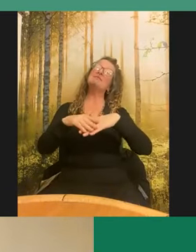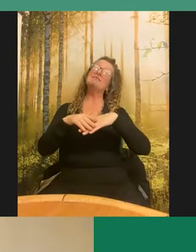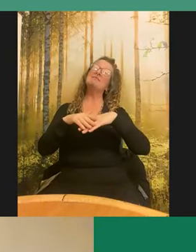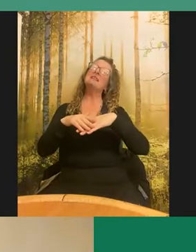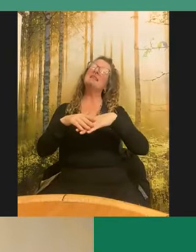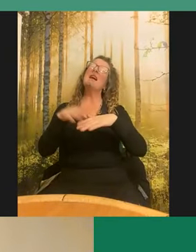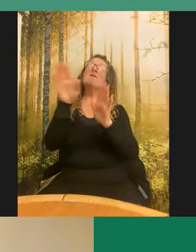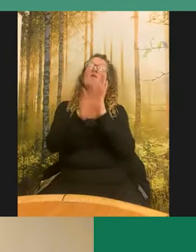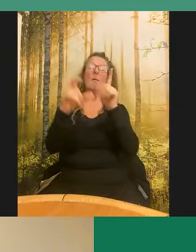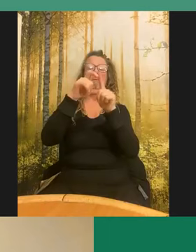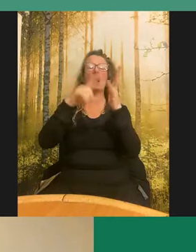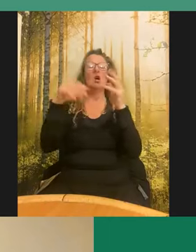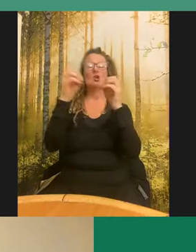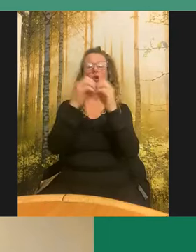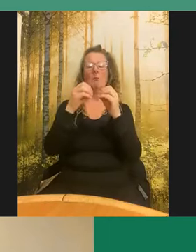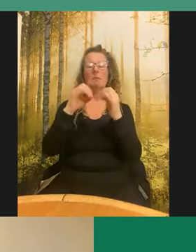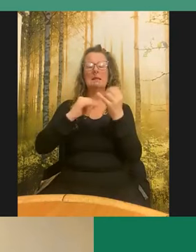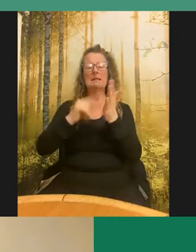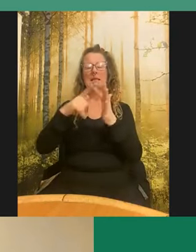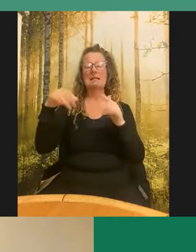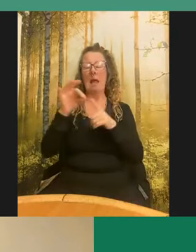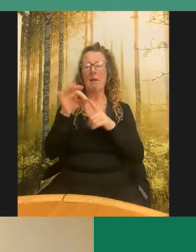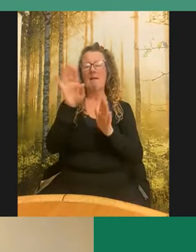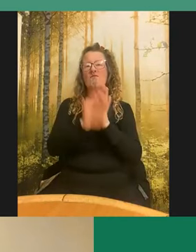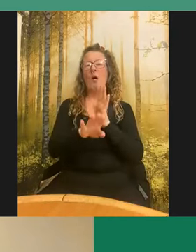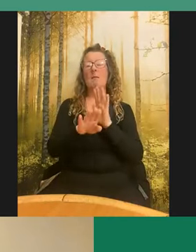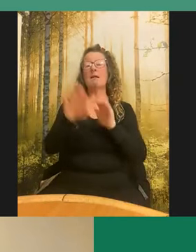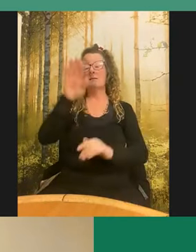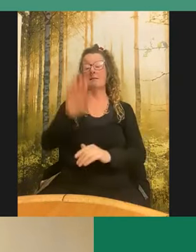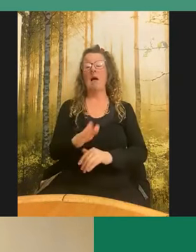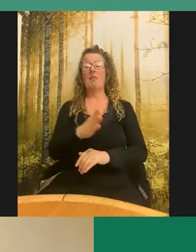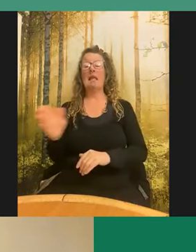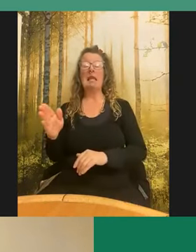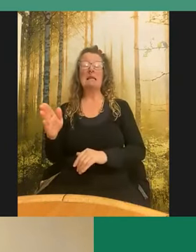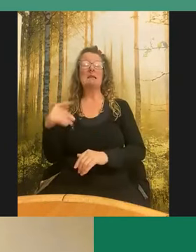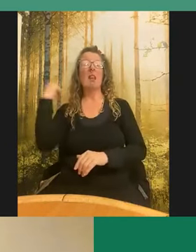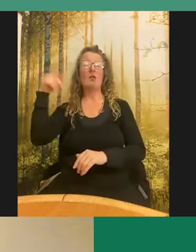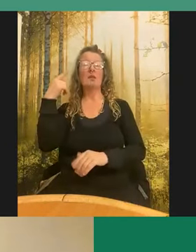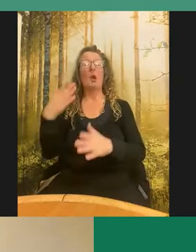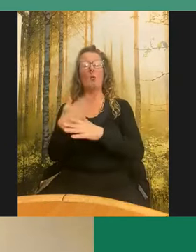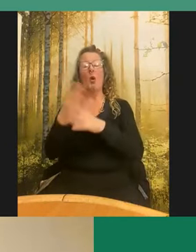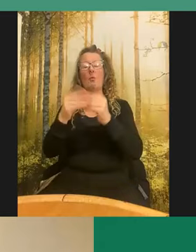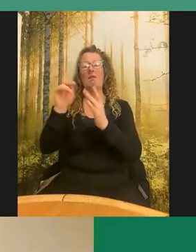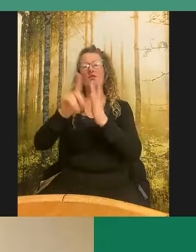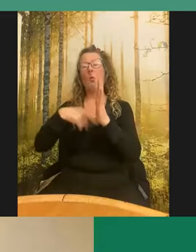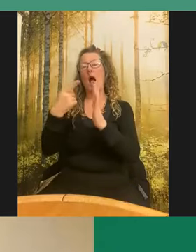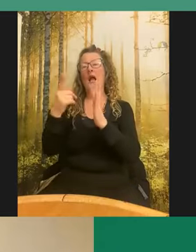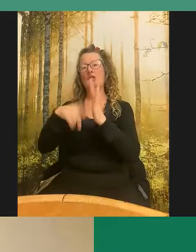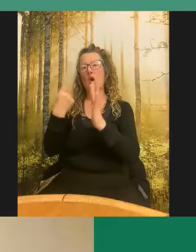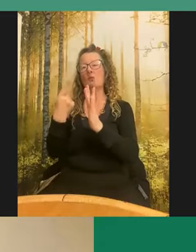dubstep producer by the name of Mala, who's from Southeast London. He's worked with a pianist called Joe Armand Jones, and it's called The Truth.